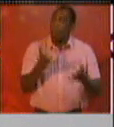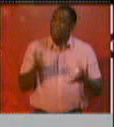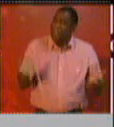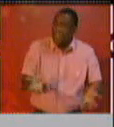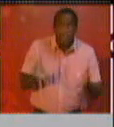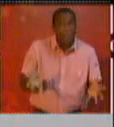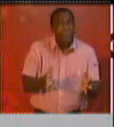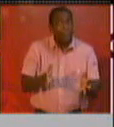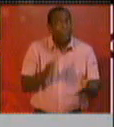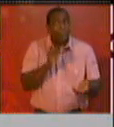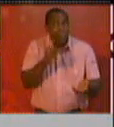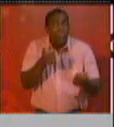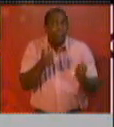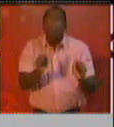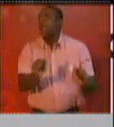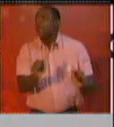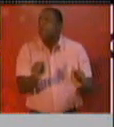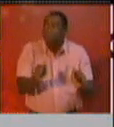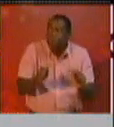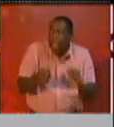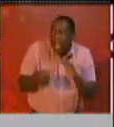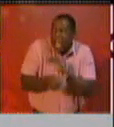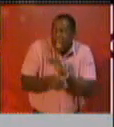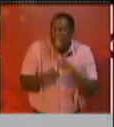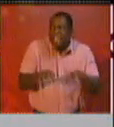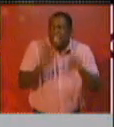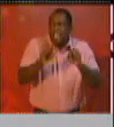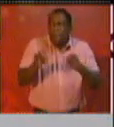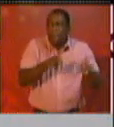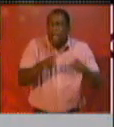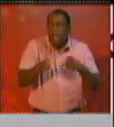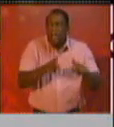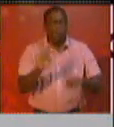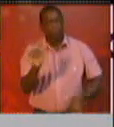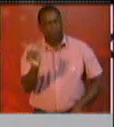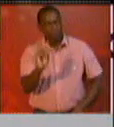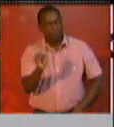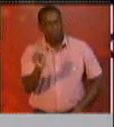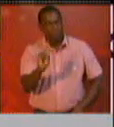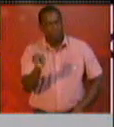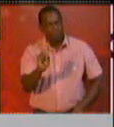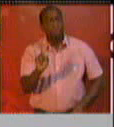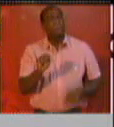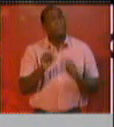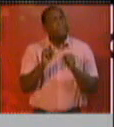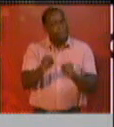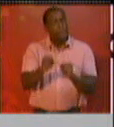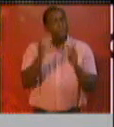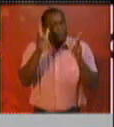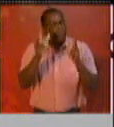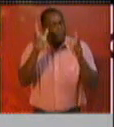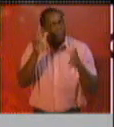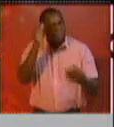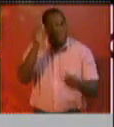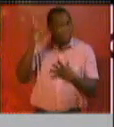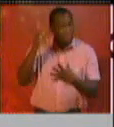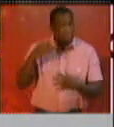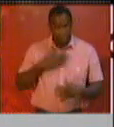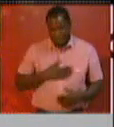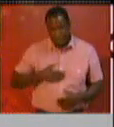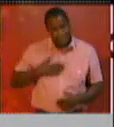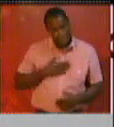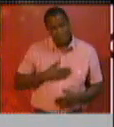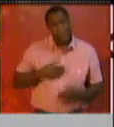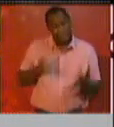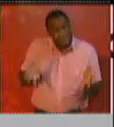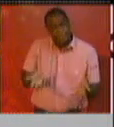be mindful of the health advice that we've continued to give on this platform from day one. We want to encourage